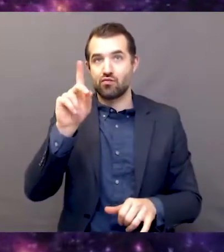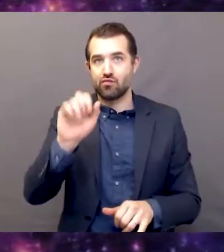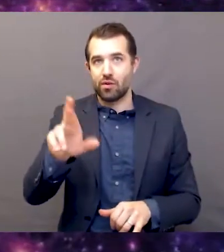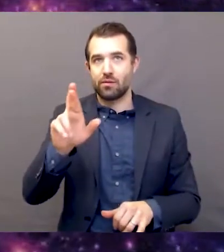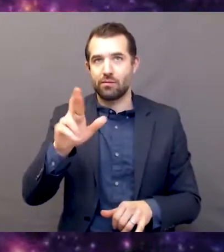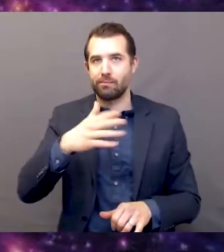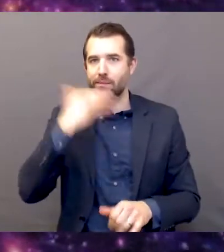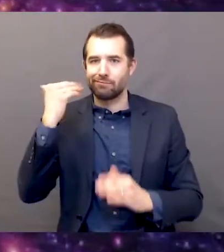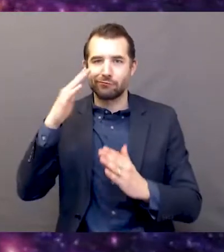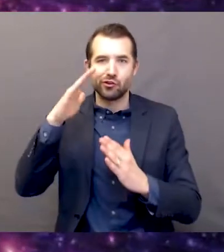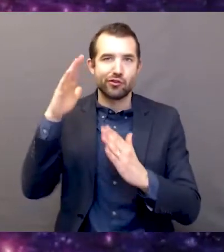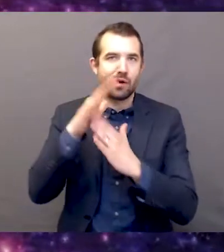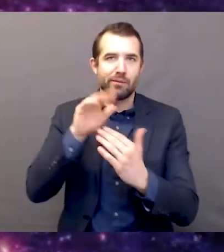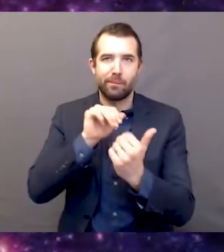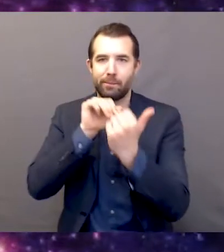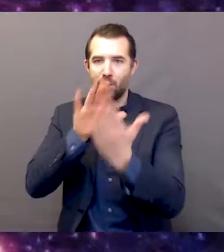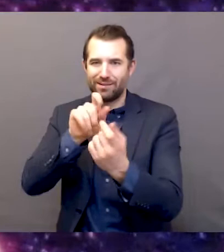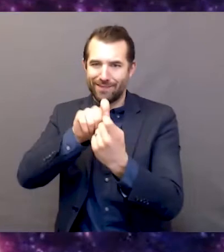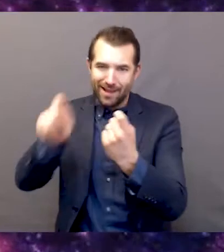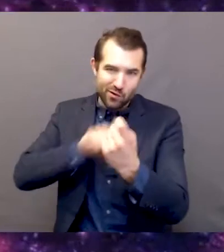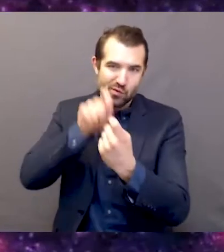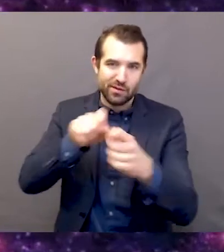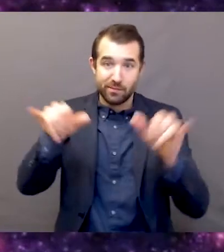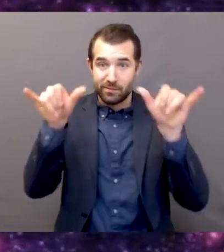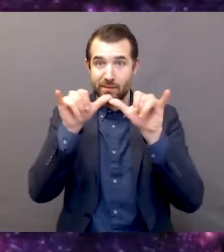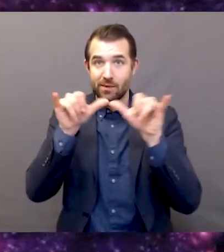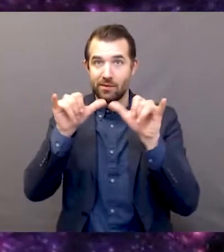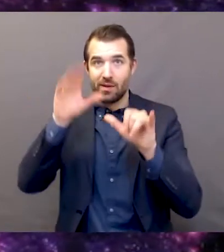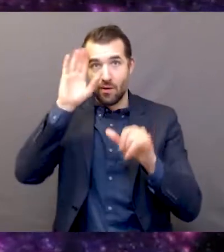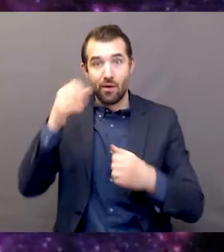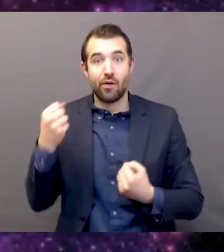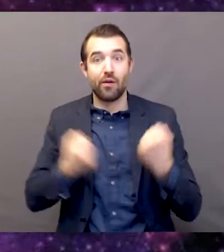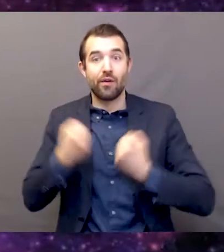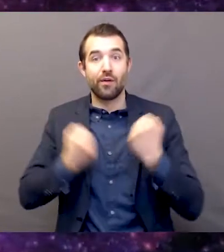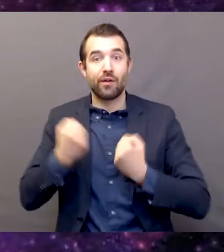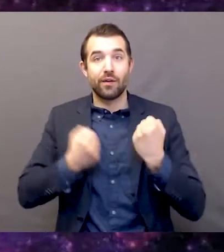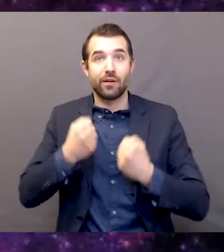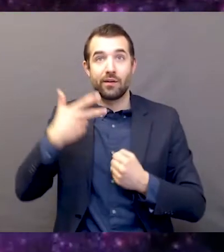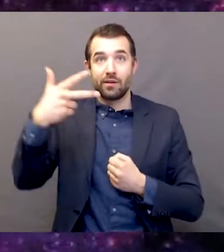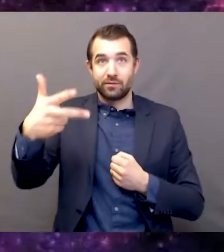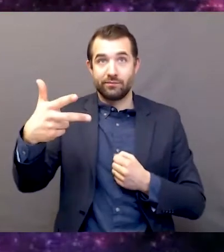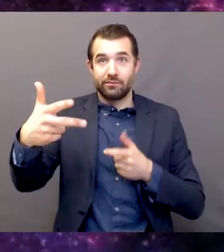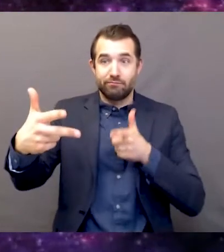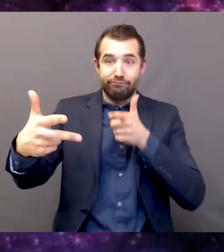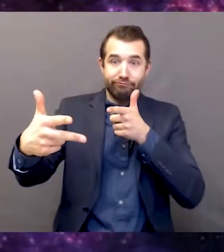spectroscopy. That's the best way to get a precise measure of velocity of a car, or using